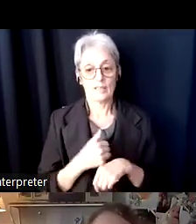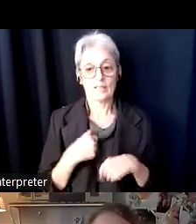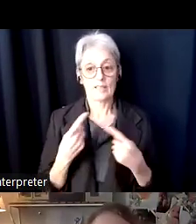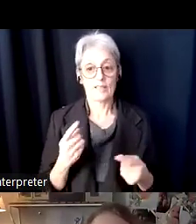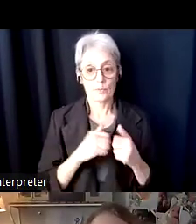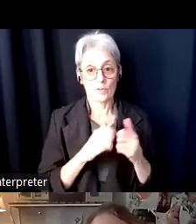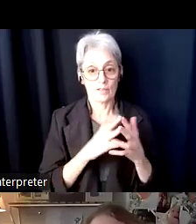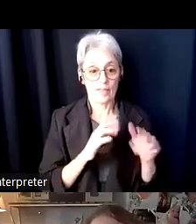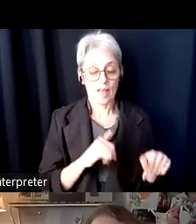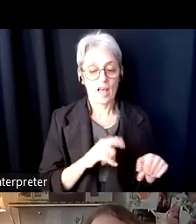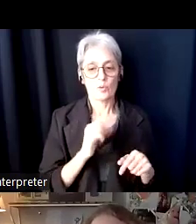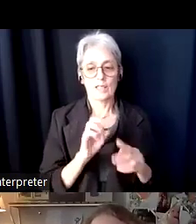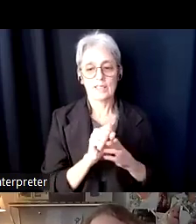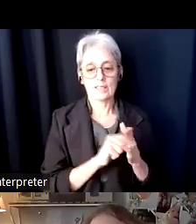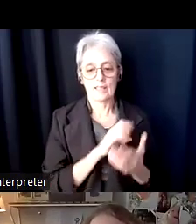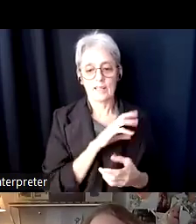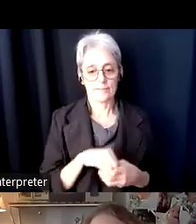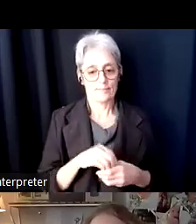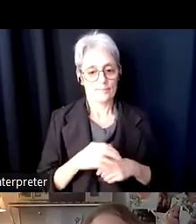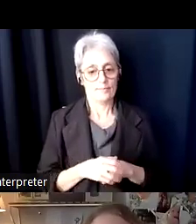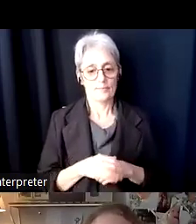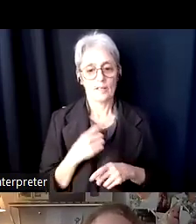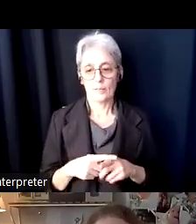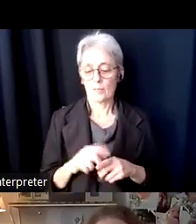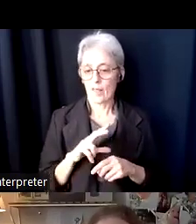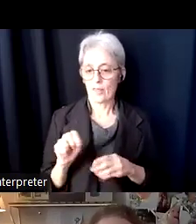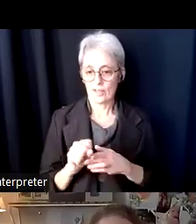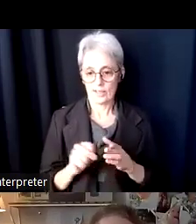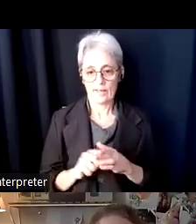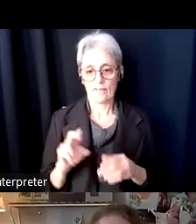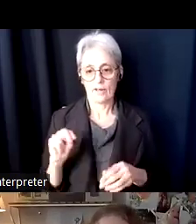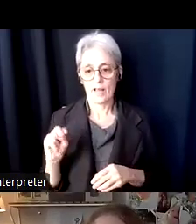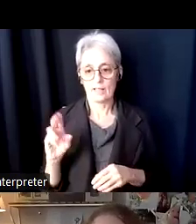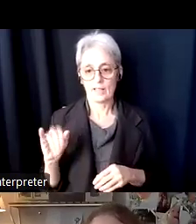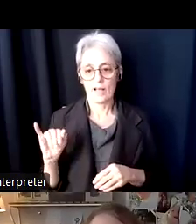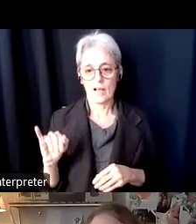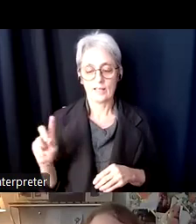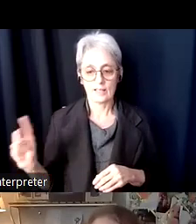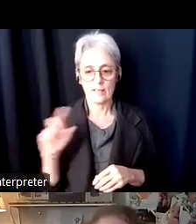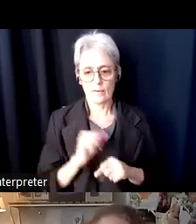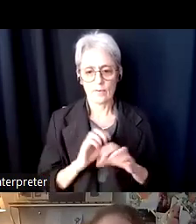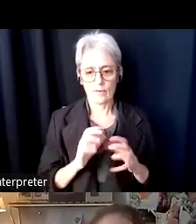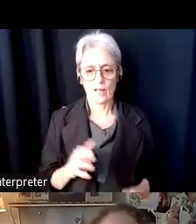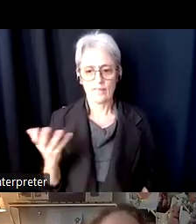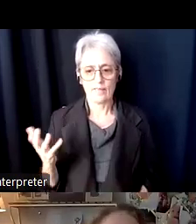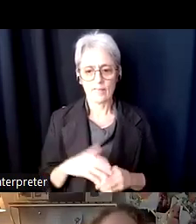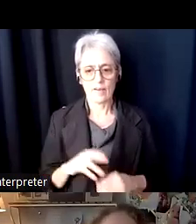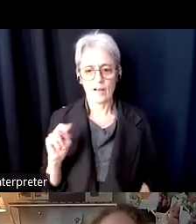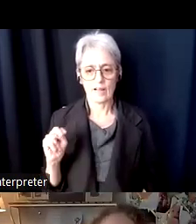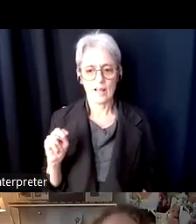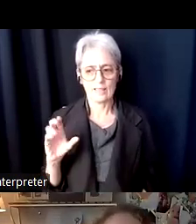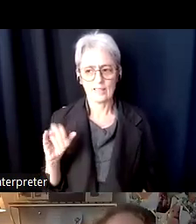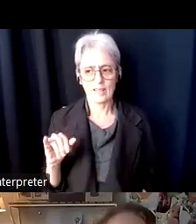We also hear from 30 states for the NCI-IDD State of the Workforce and 5 on the NCI-AD State of the